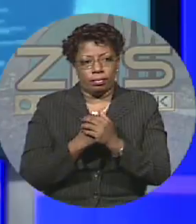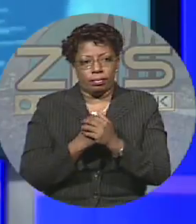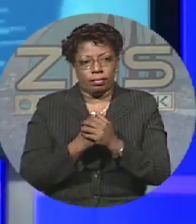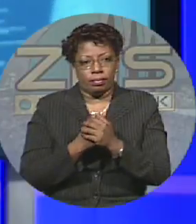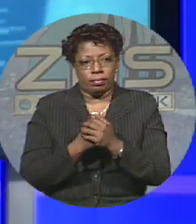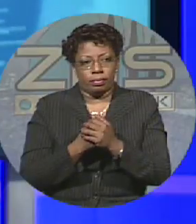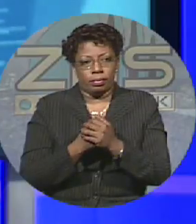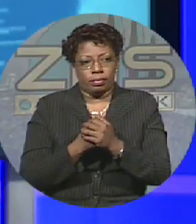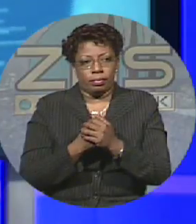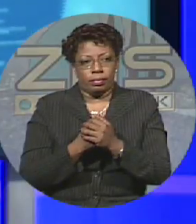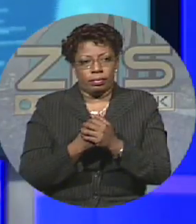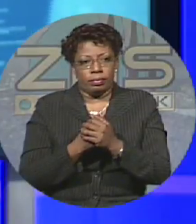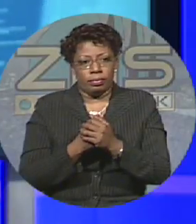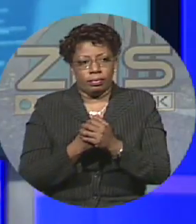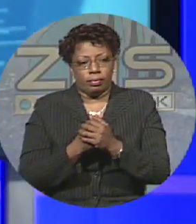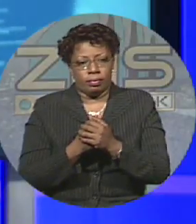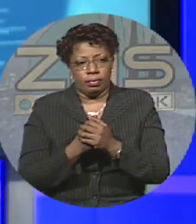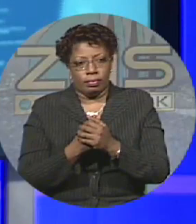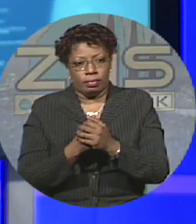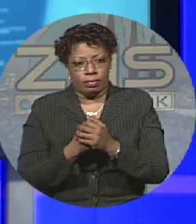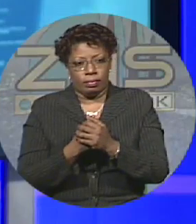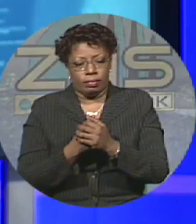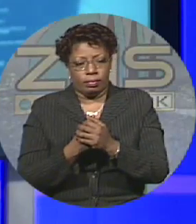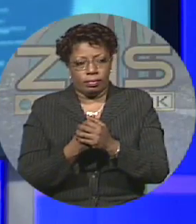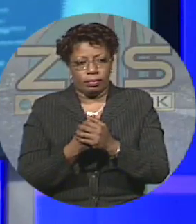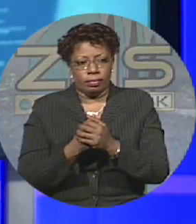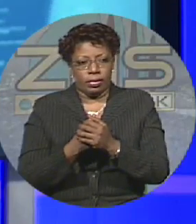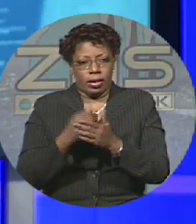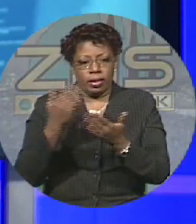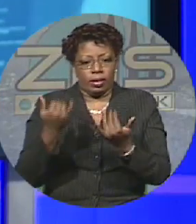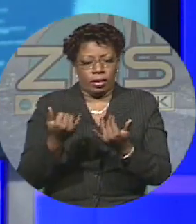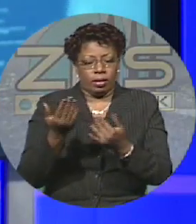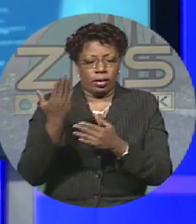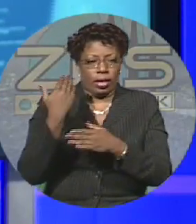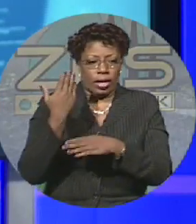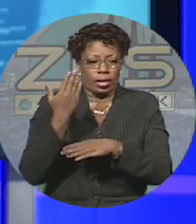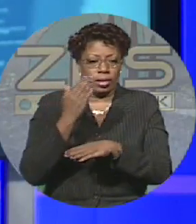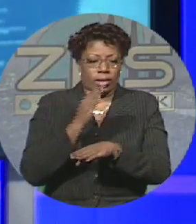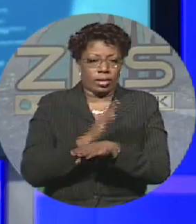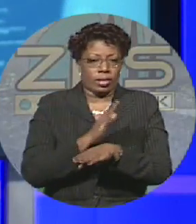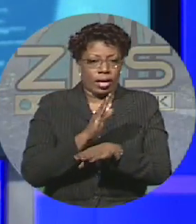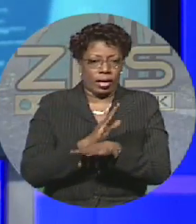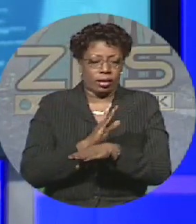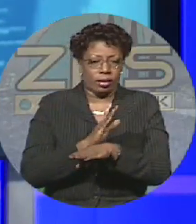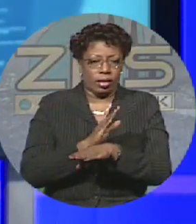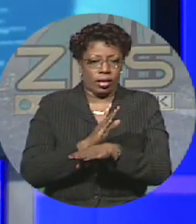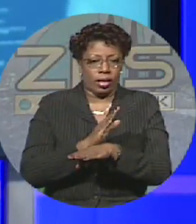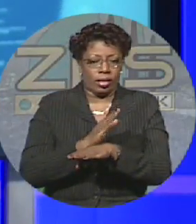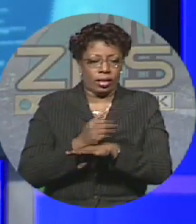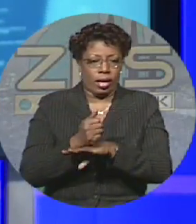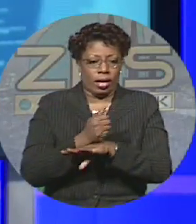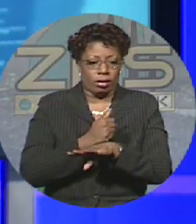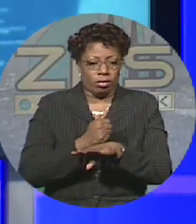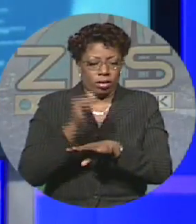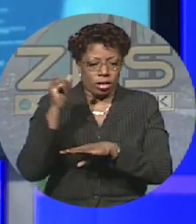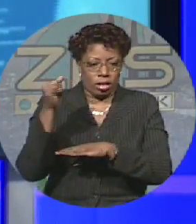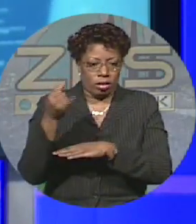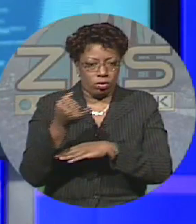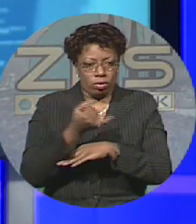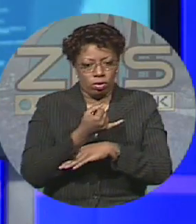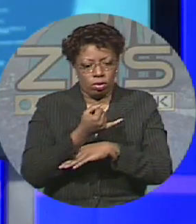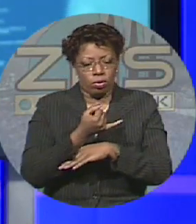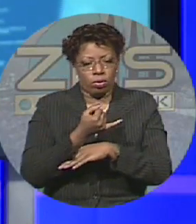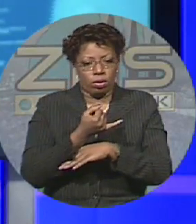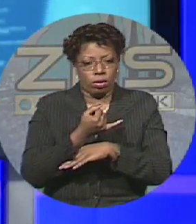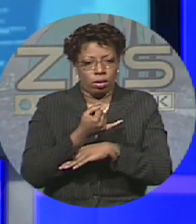News. Thanks, LeDaunne. Well, last night, our engineer Noel Ferguson introduced you to an alternative energy pioneer on Cat Island who